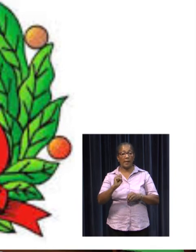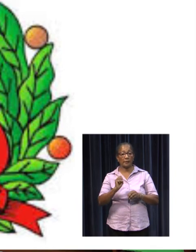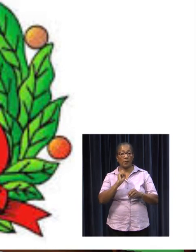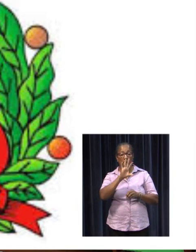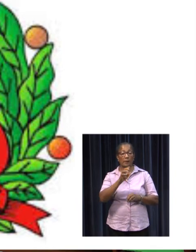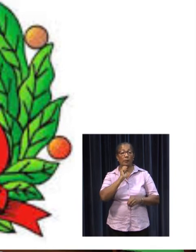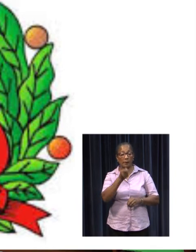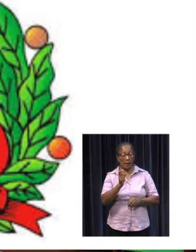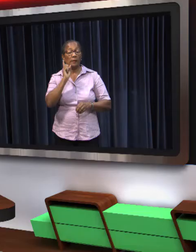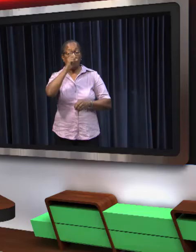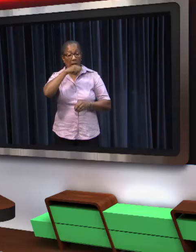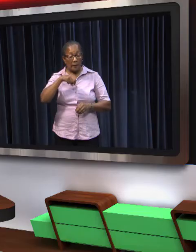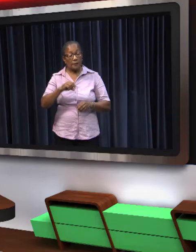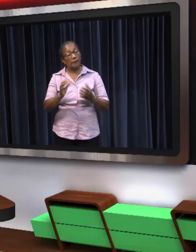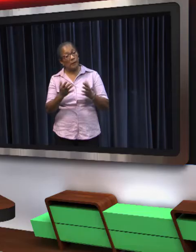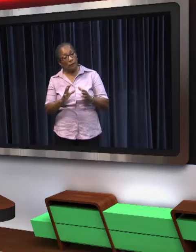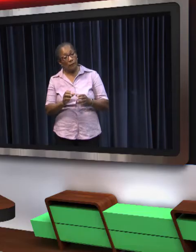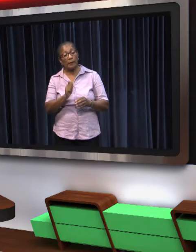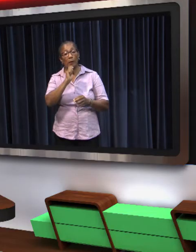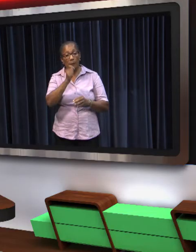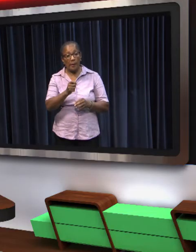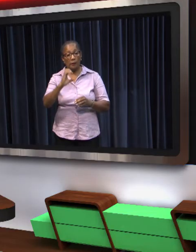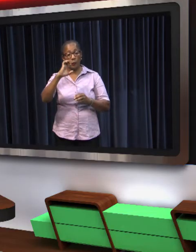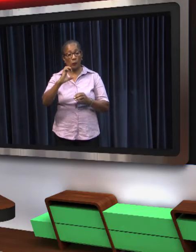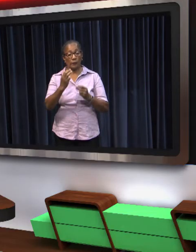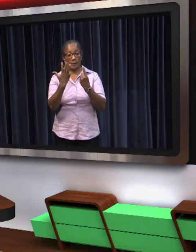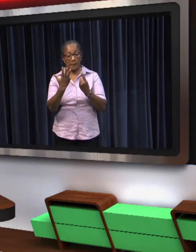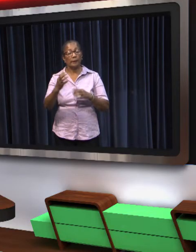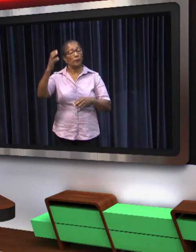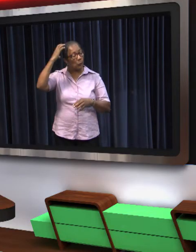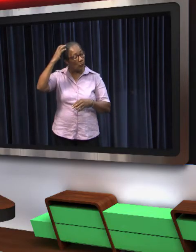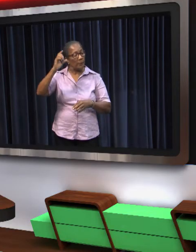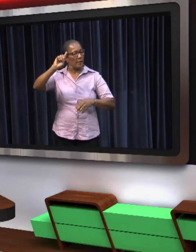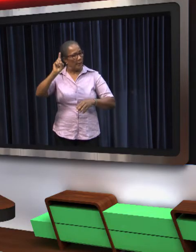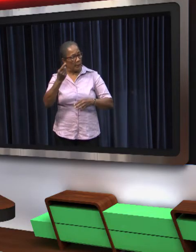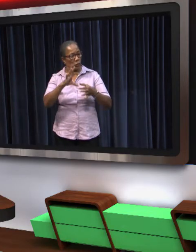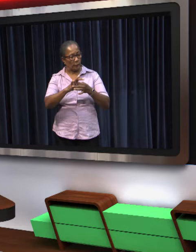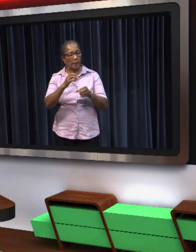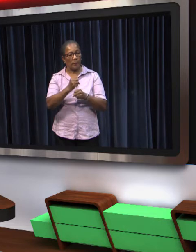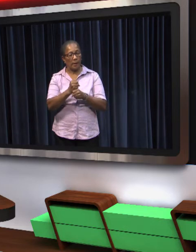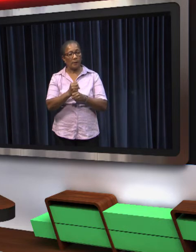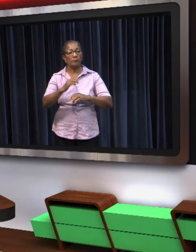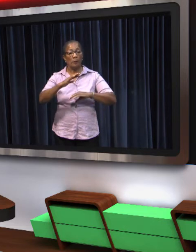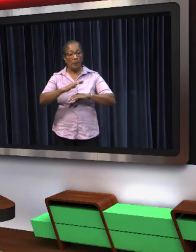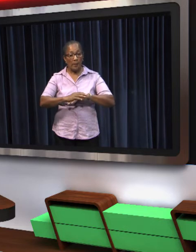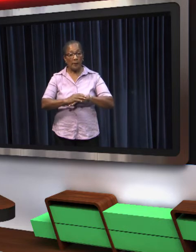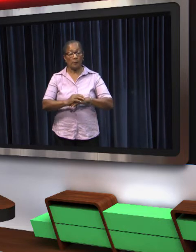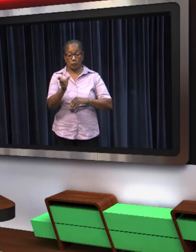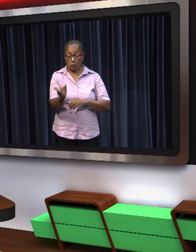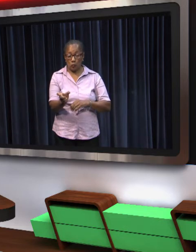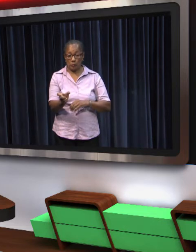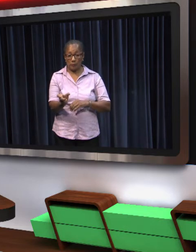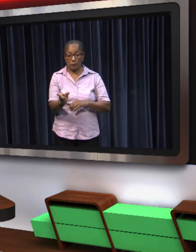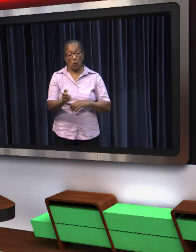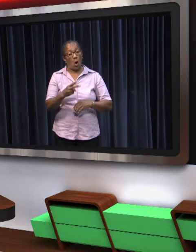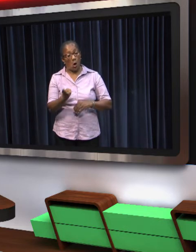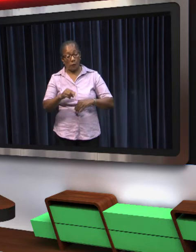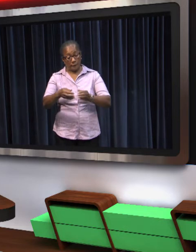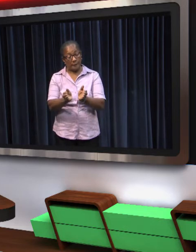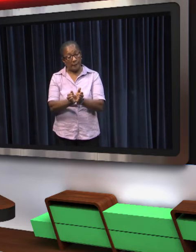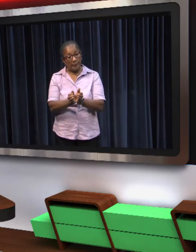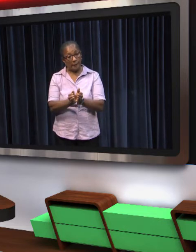Should there be any report of a COVID-19 case, contact is made with the person or family,